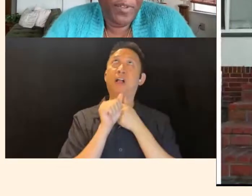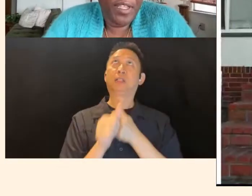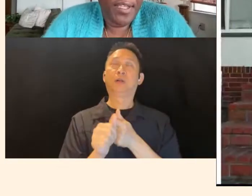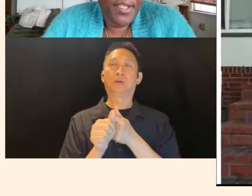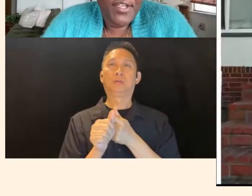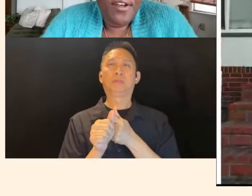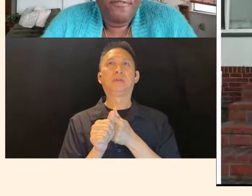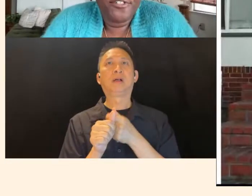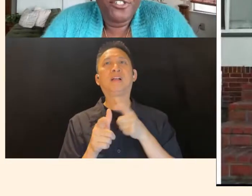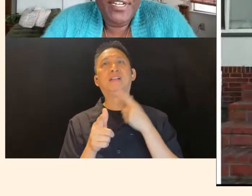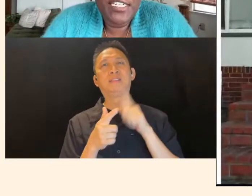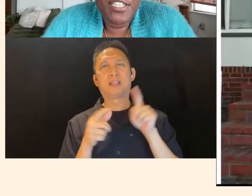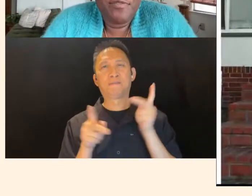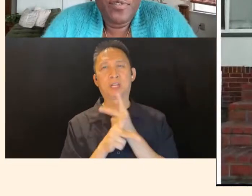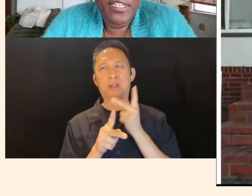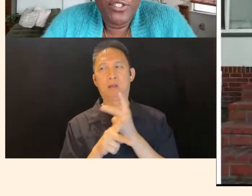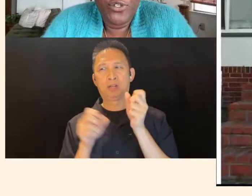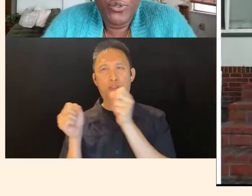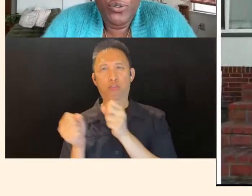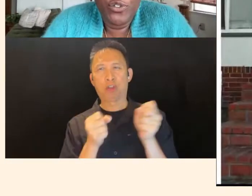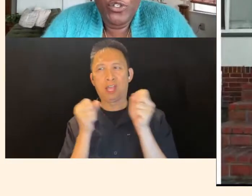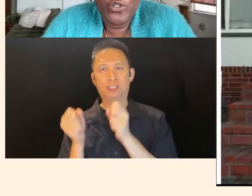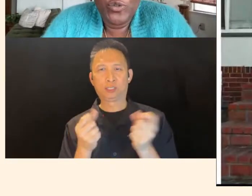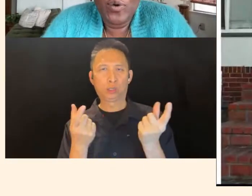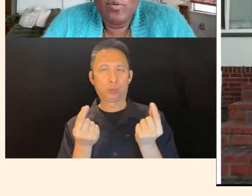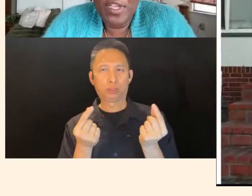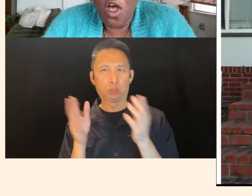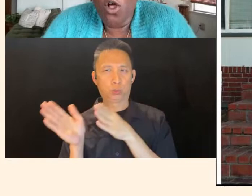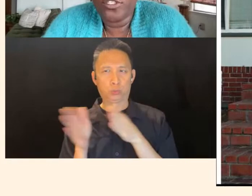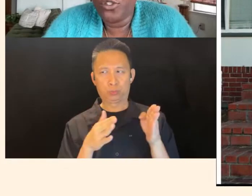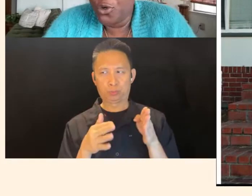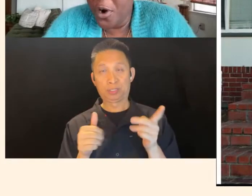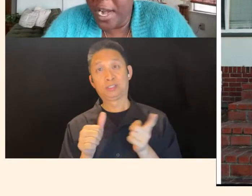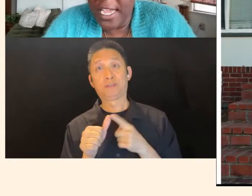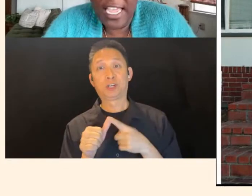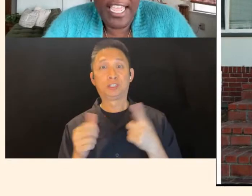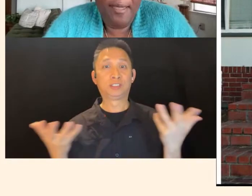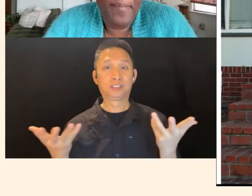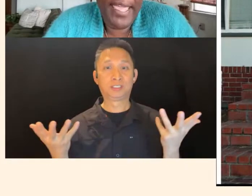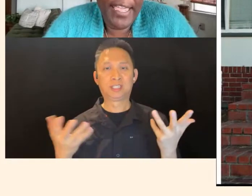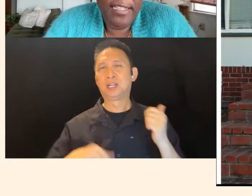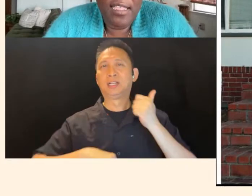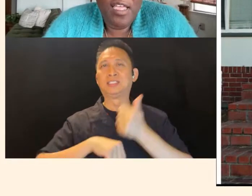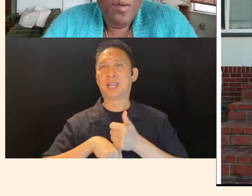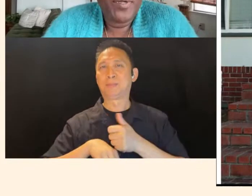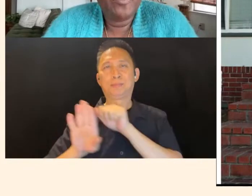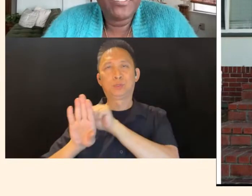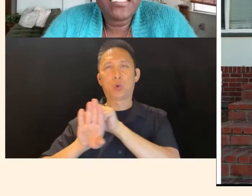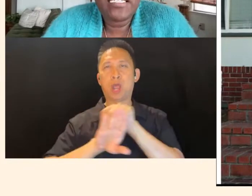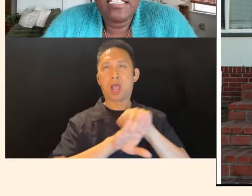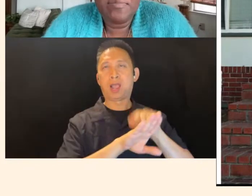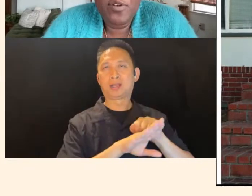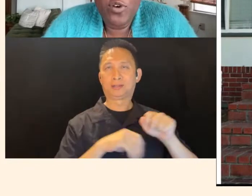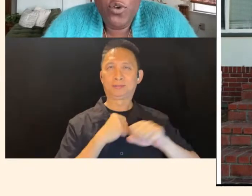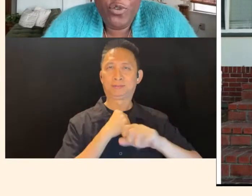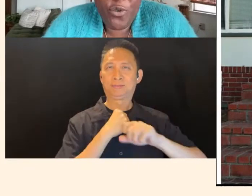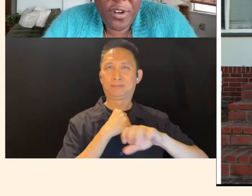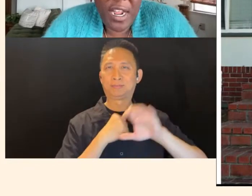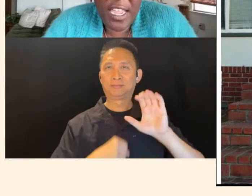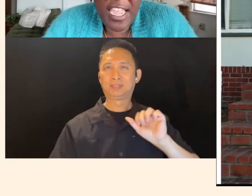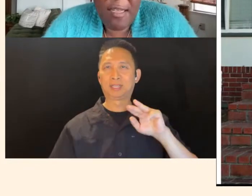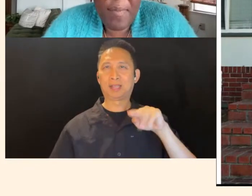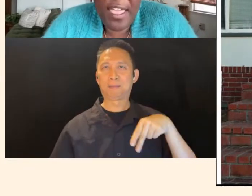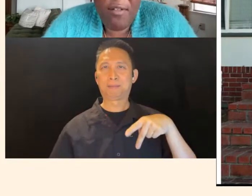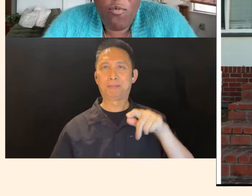strategy. Our first strategy was to do what we called a door knocking campaign, but it wasn't the typical